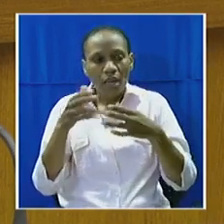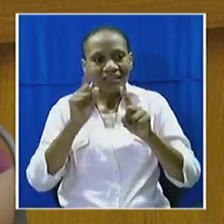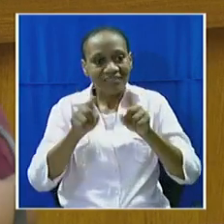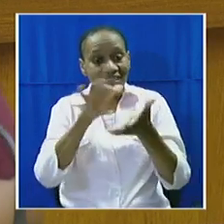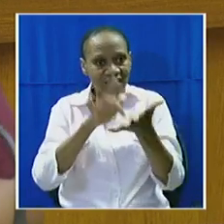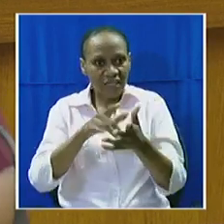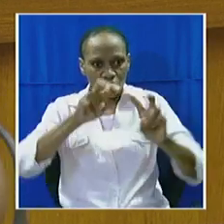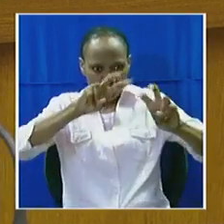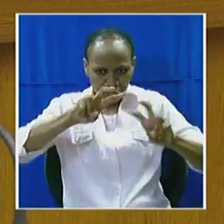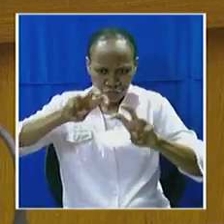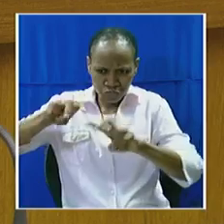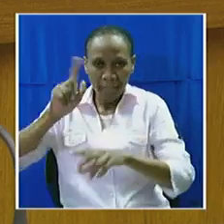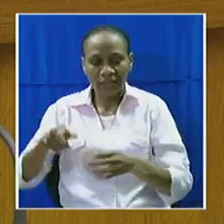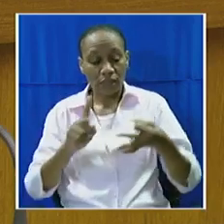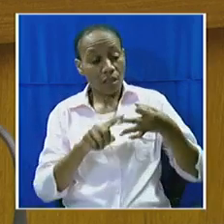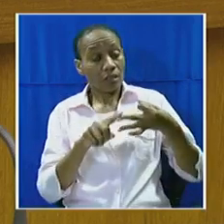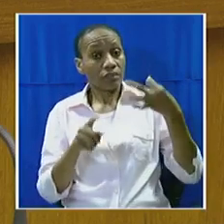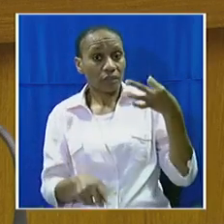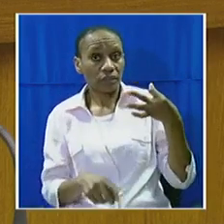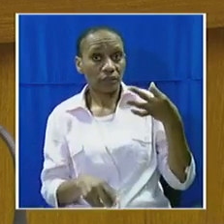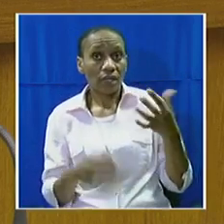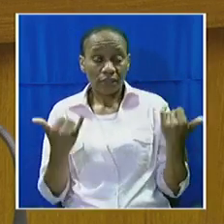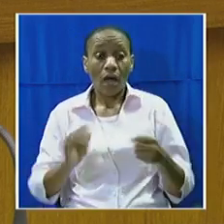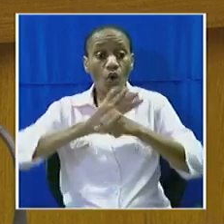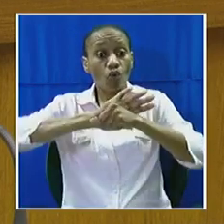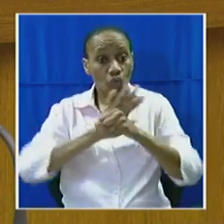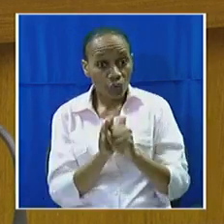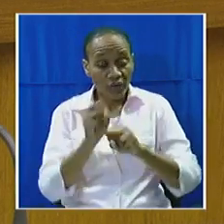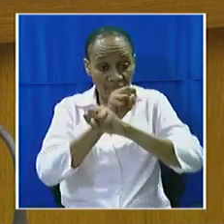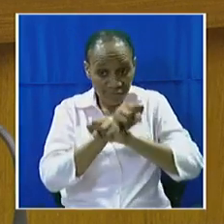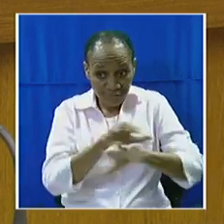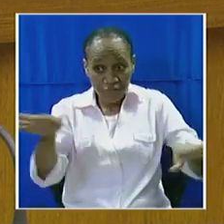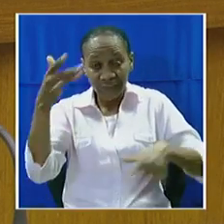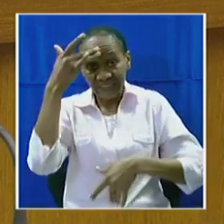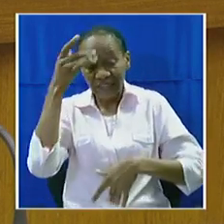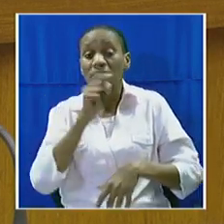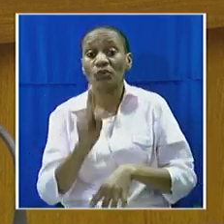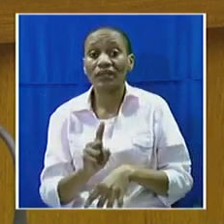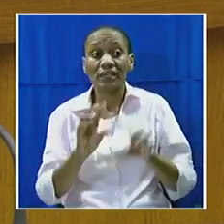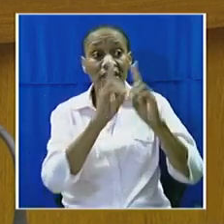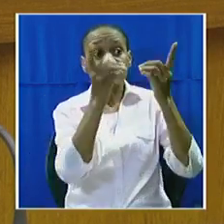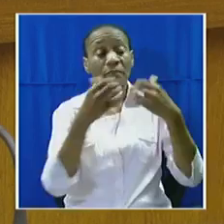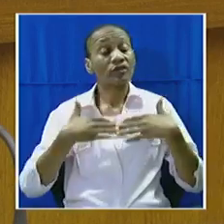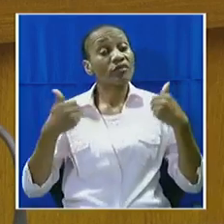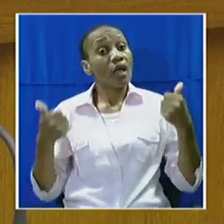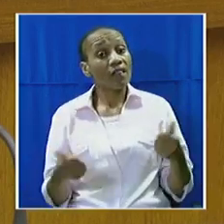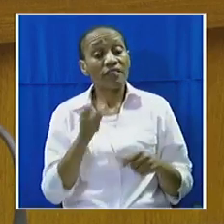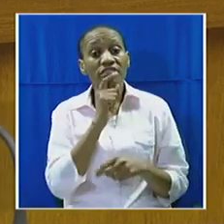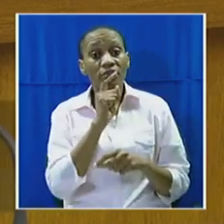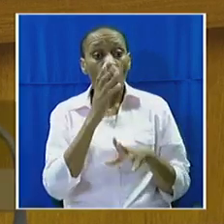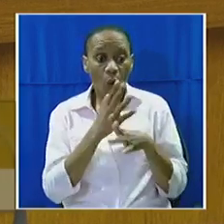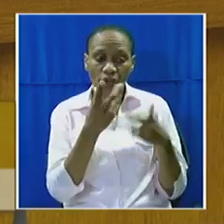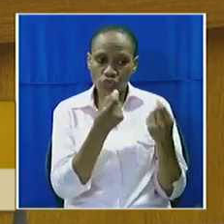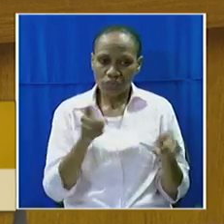facility. Thirdly, dealing with the coronavirus transcends the Department of Health. It requires a whole